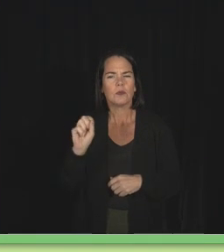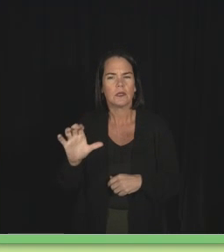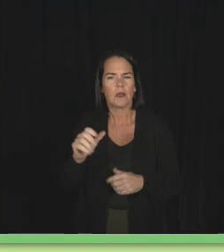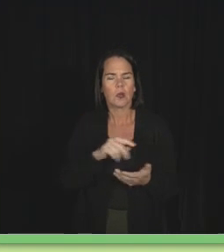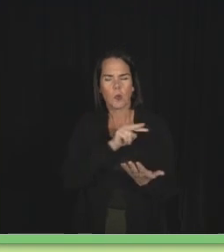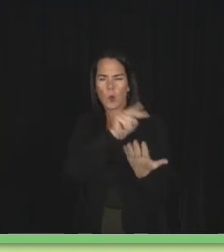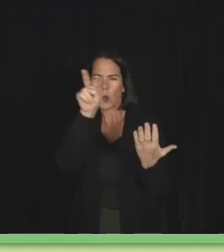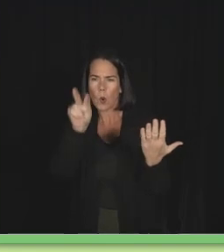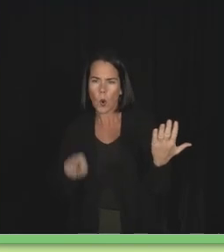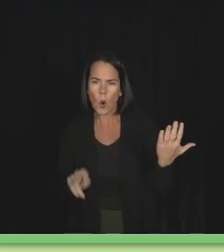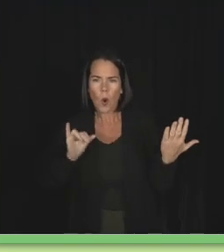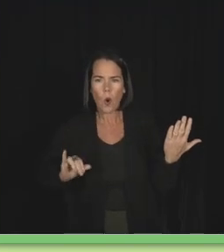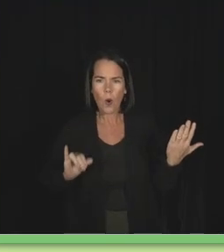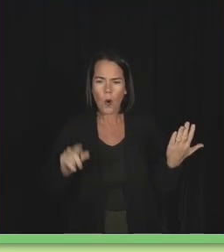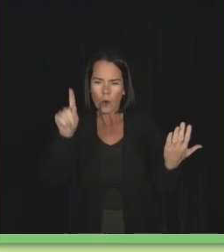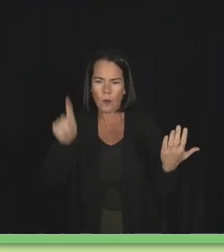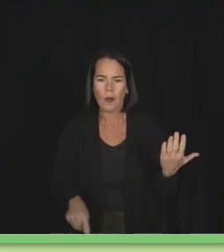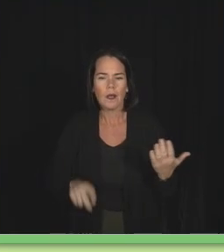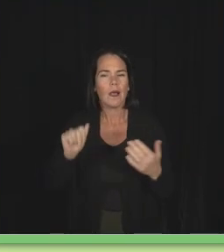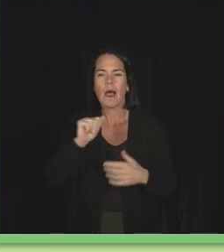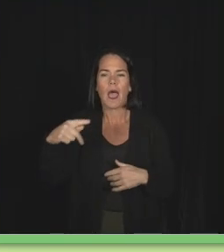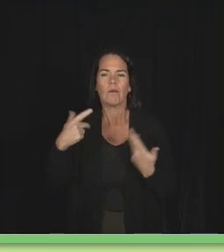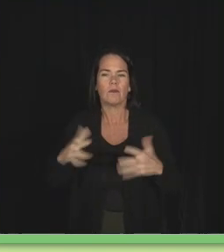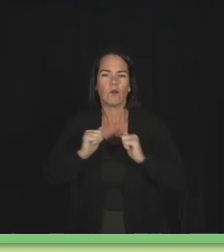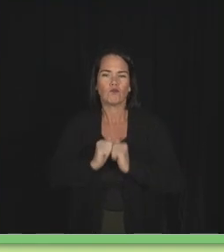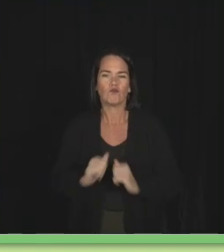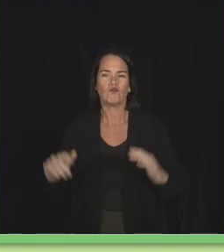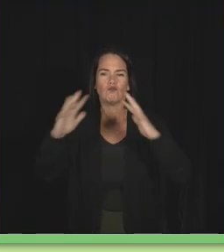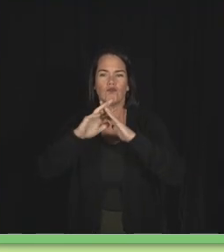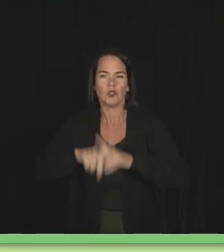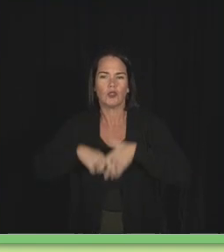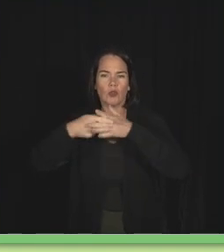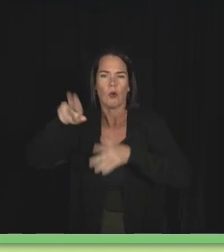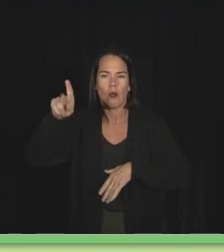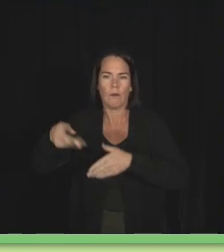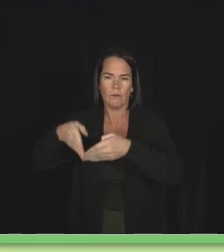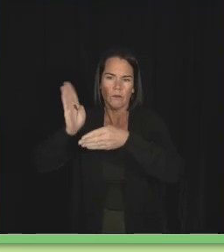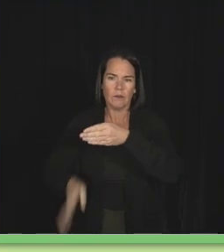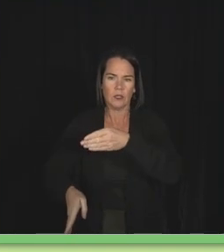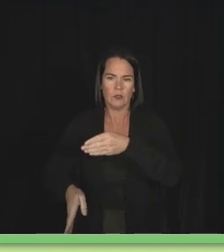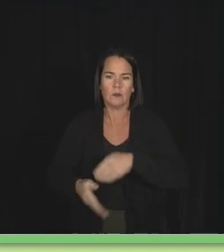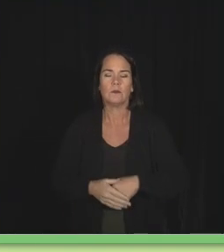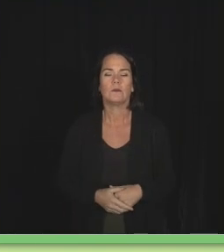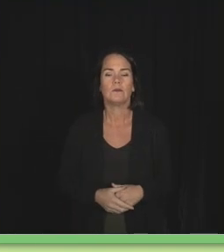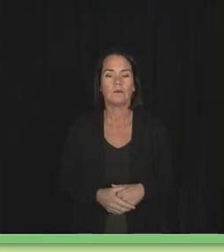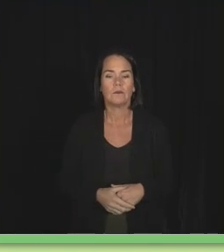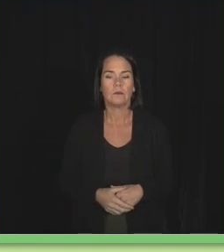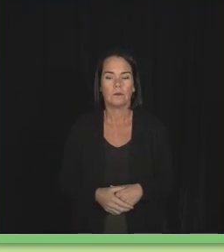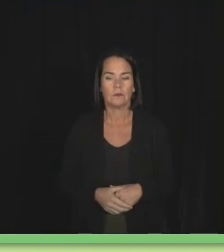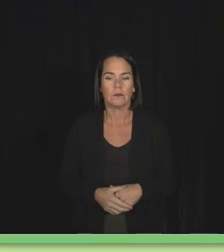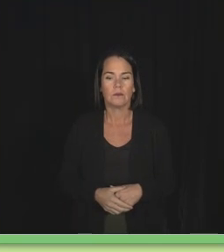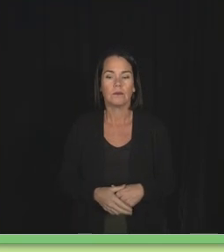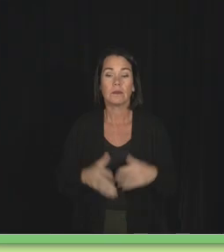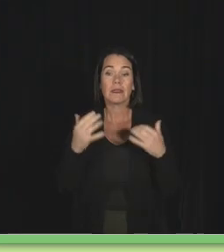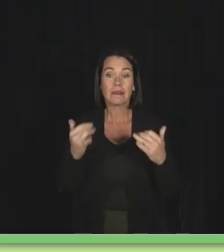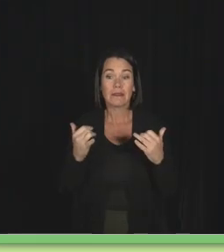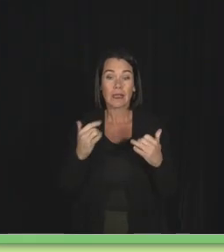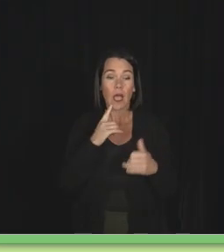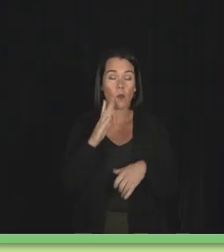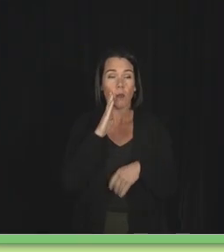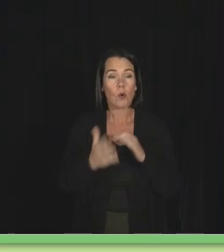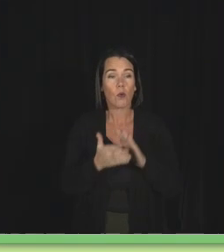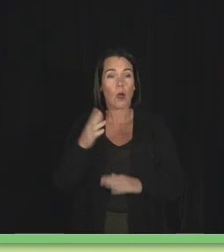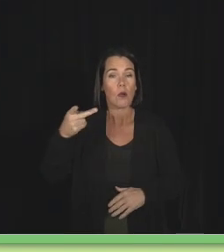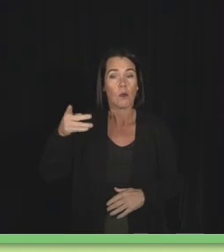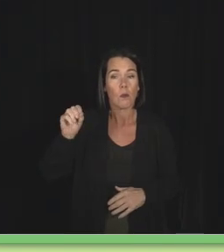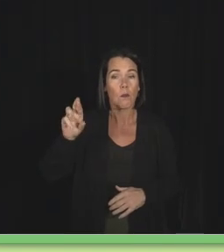the application is startup complete. Now I can run port forwarding to make sure